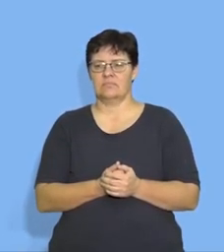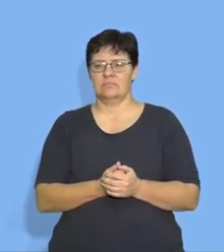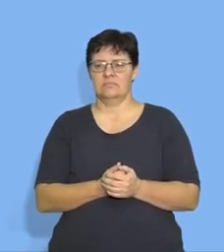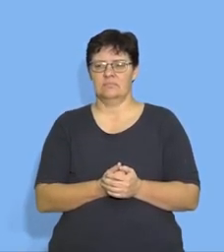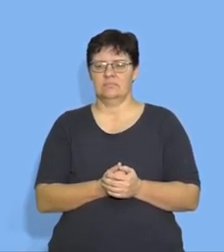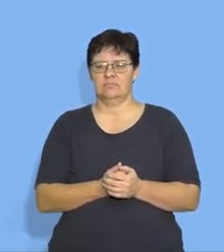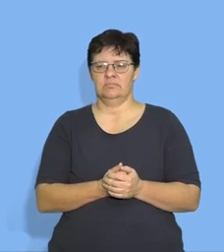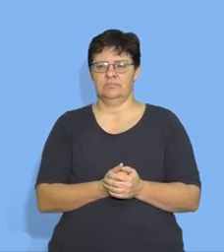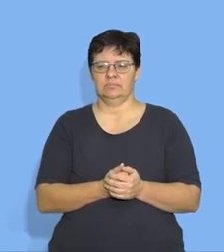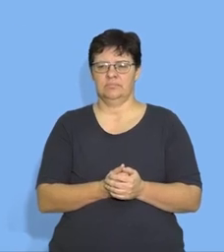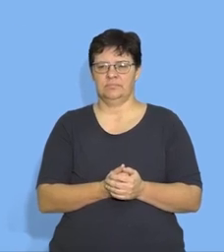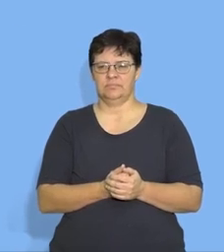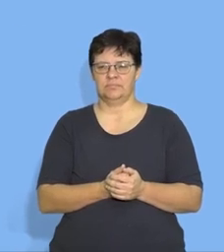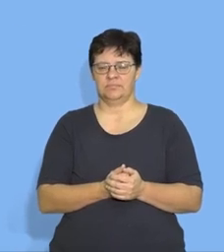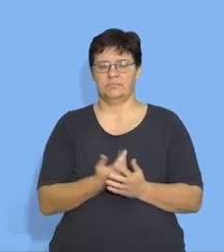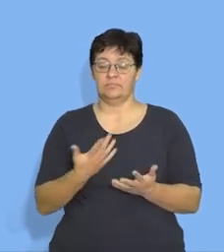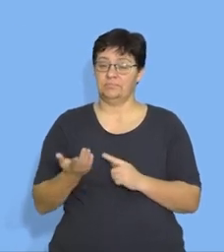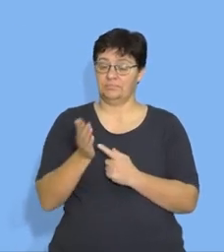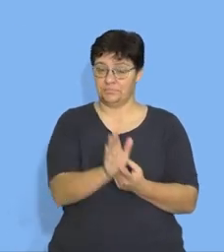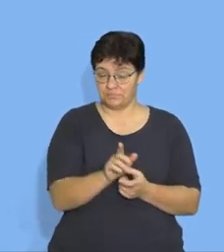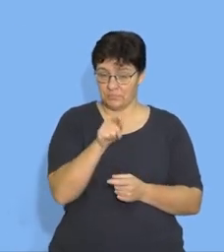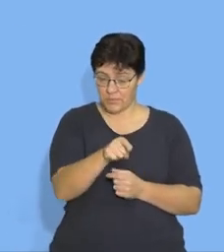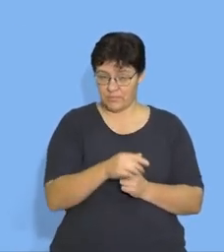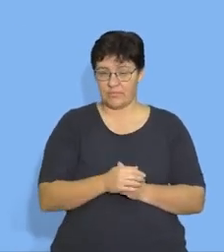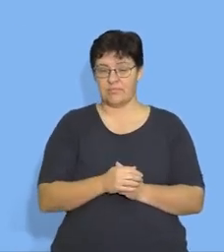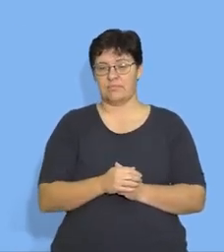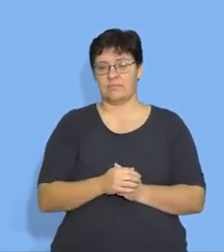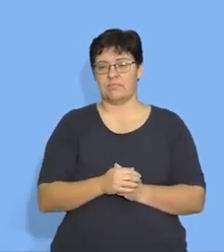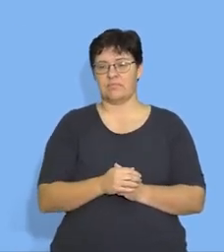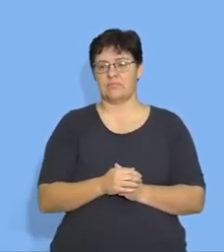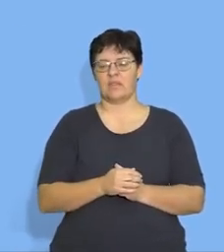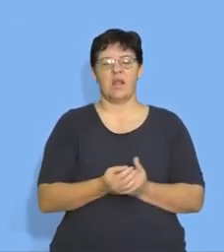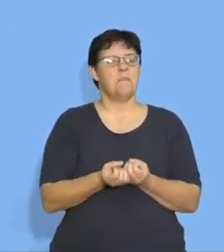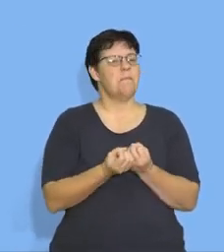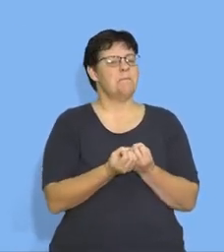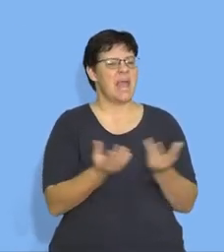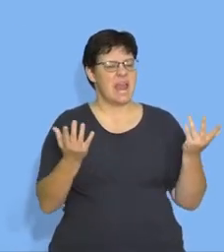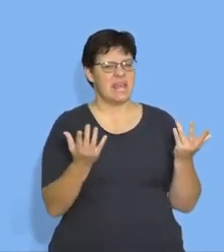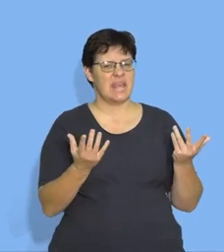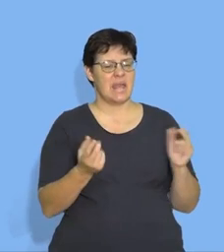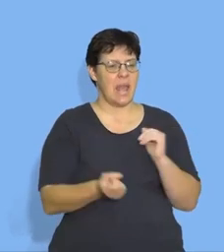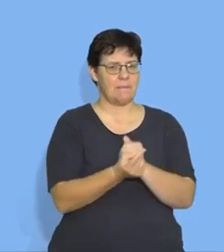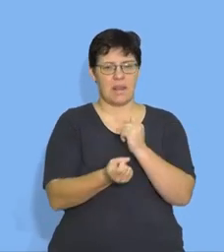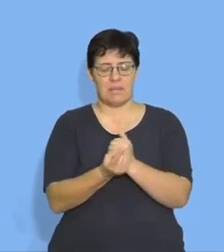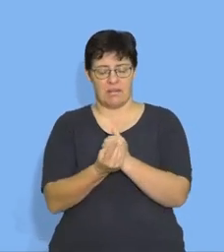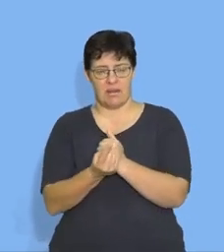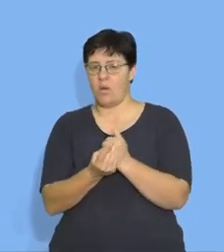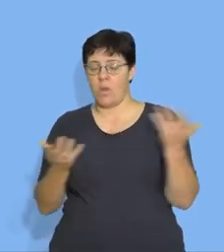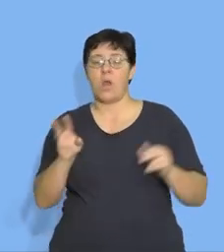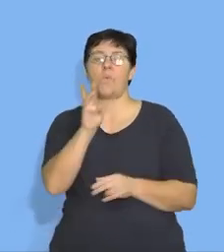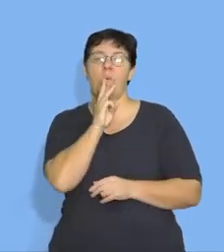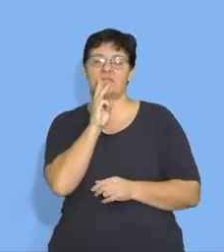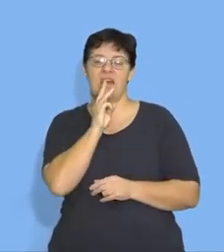simulation, right? We are also saying that in nature, many reactions, they occur in aqueous solutions. So we want